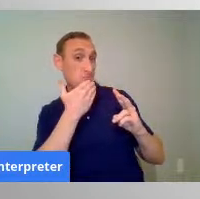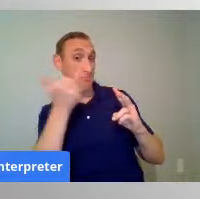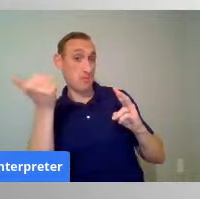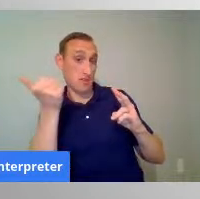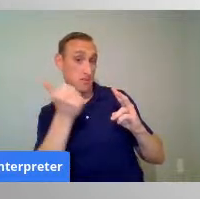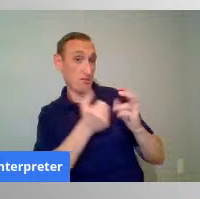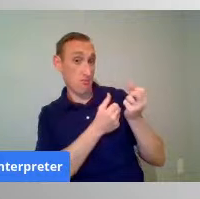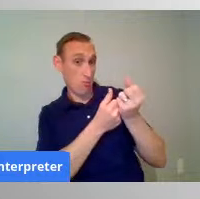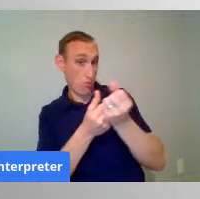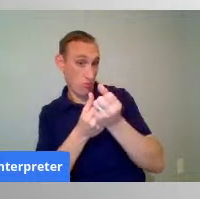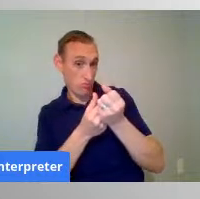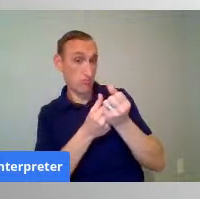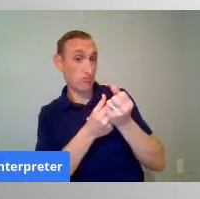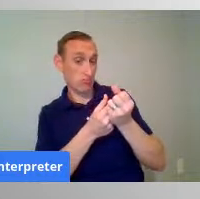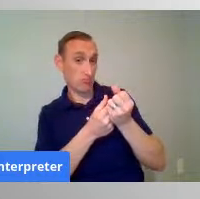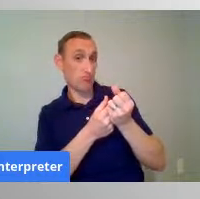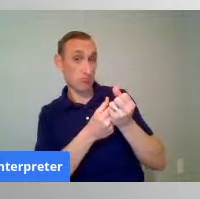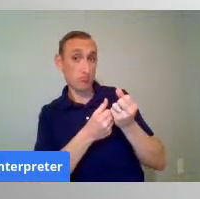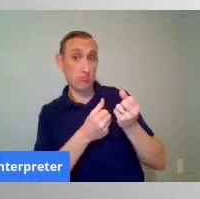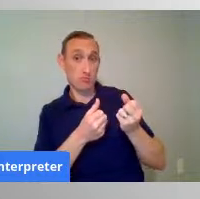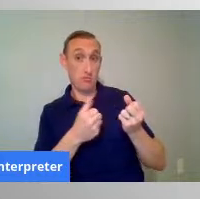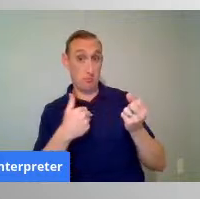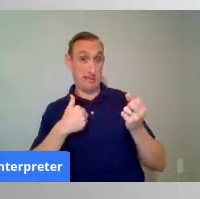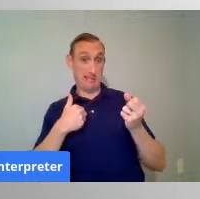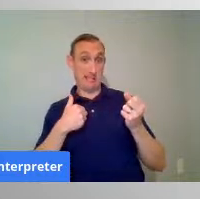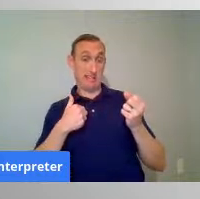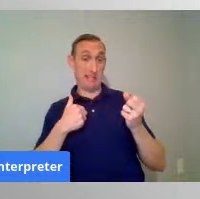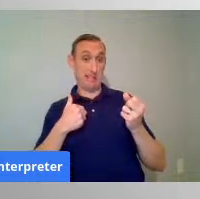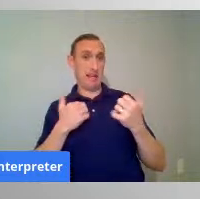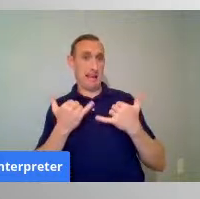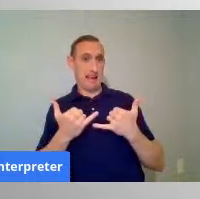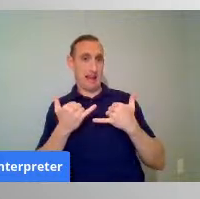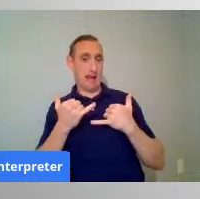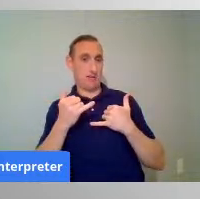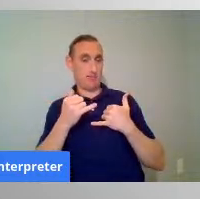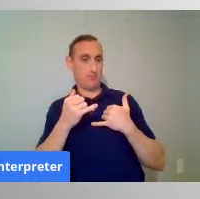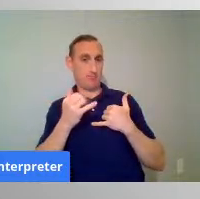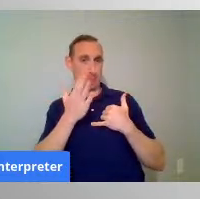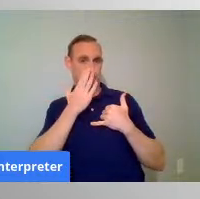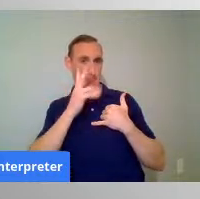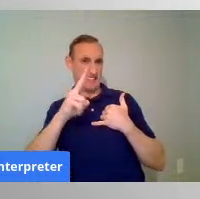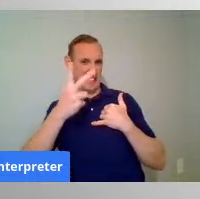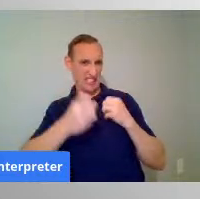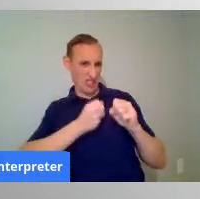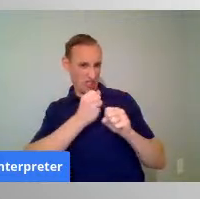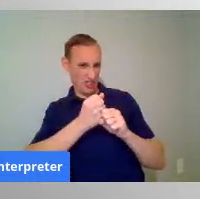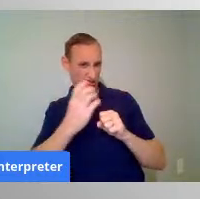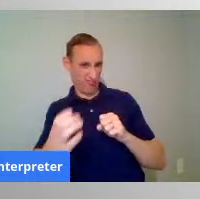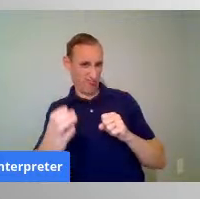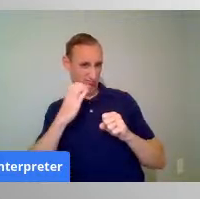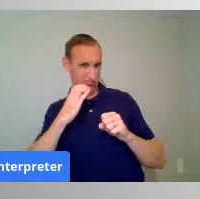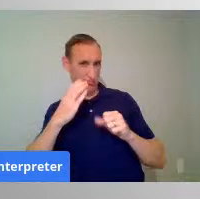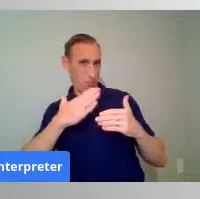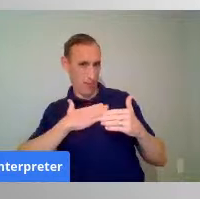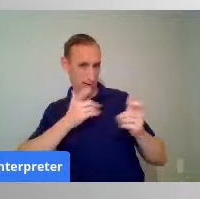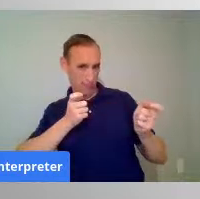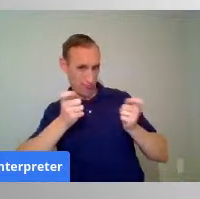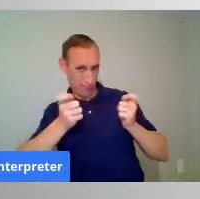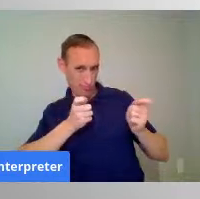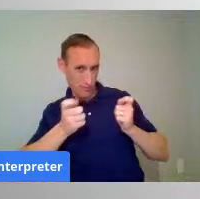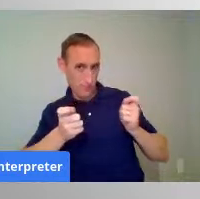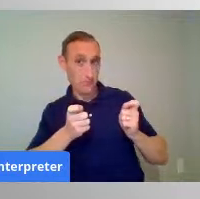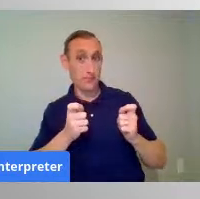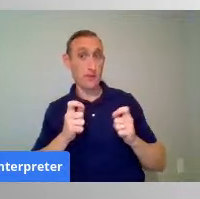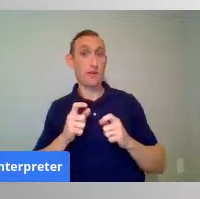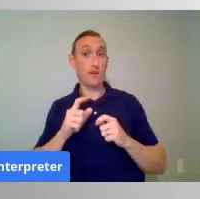year, I made it through learning about the world of Athens, Clarke County, and then joining CCSD. Year 2, I've made